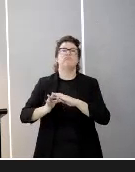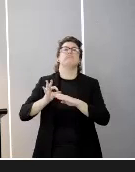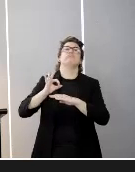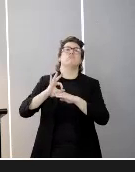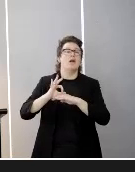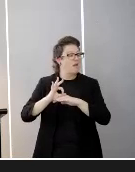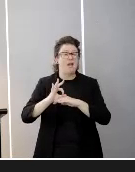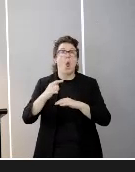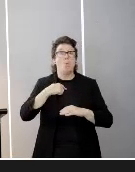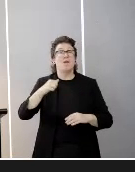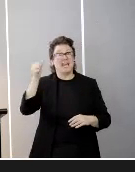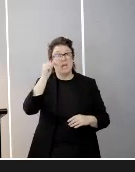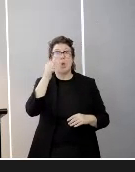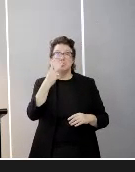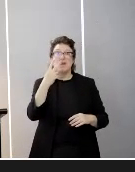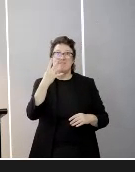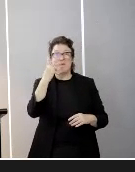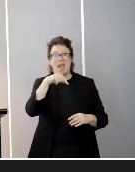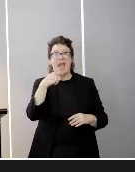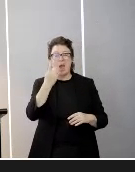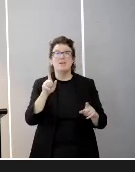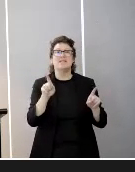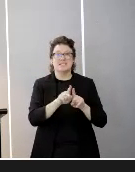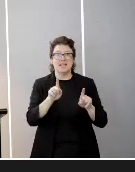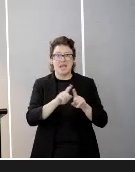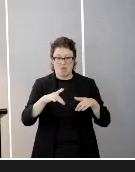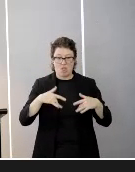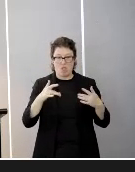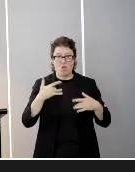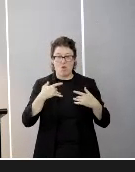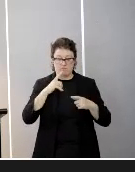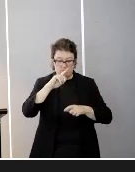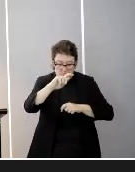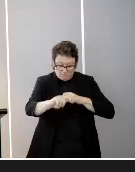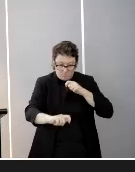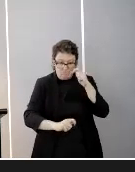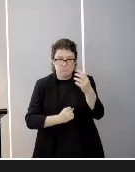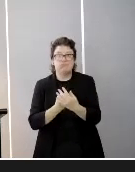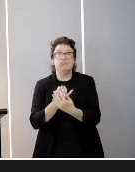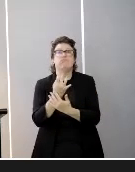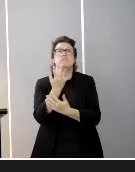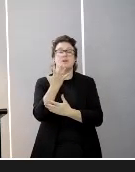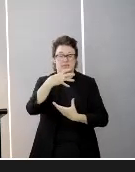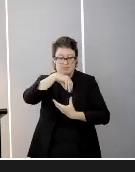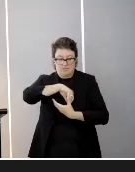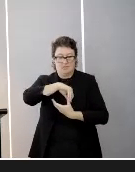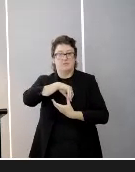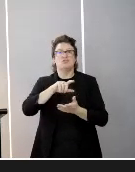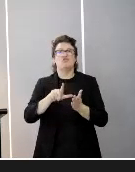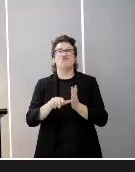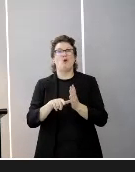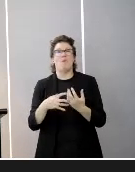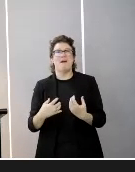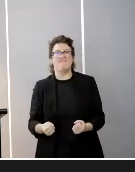predictable rhythm. So essentially all life on Earth evolved within it a timekeeper, a